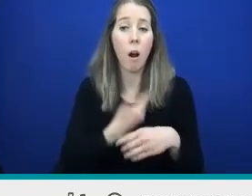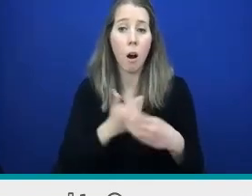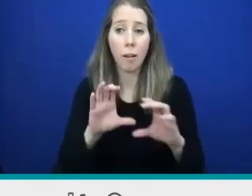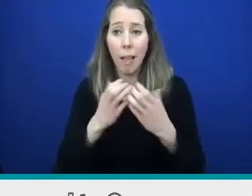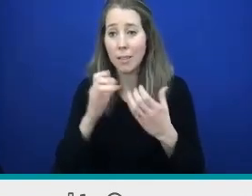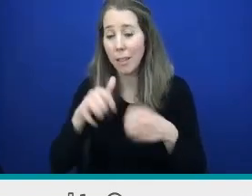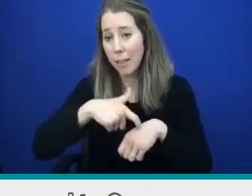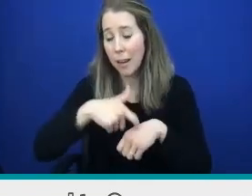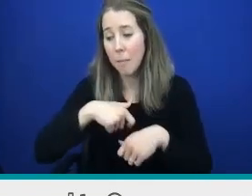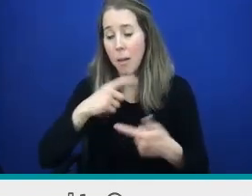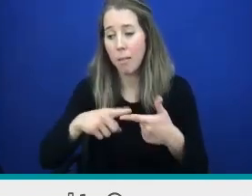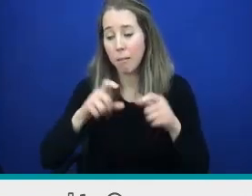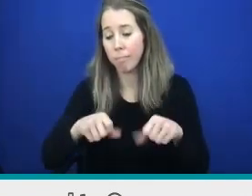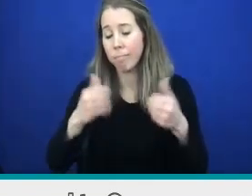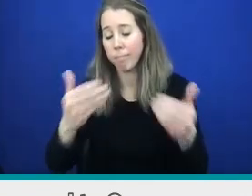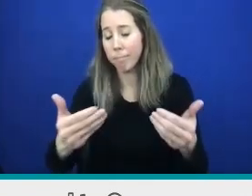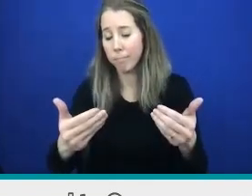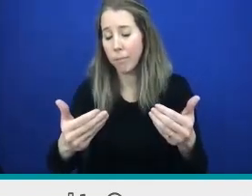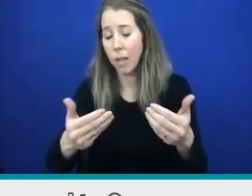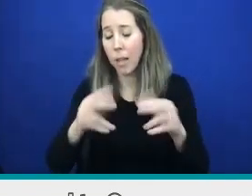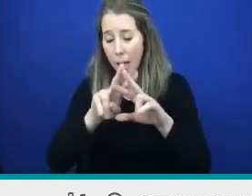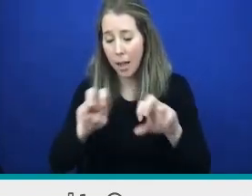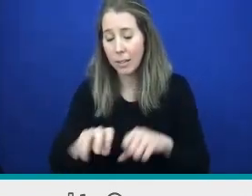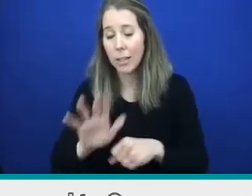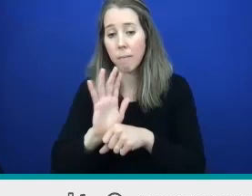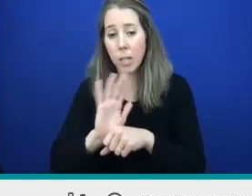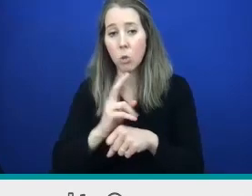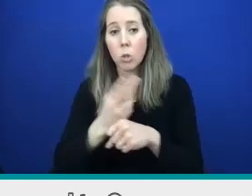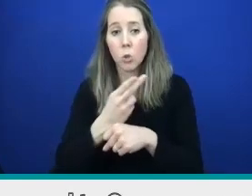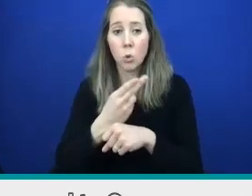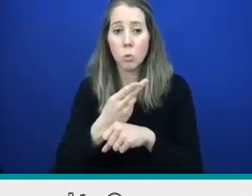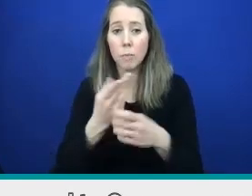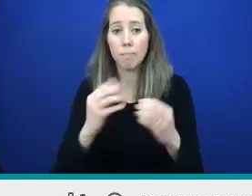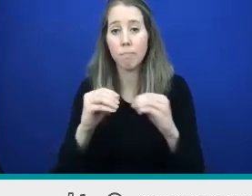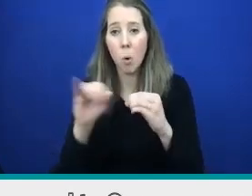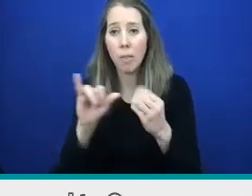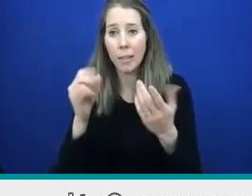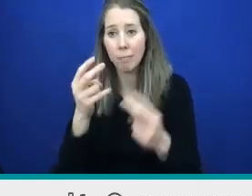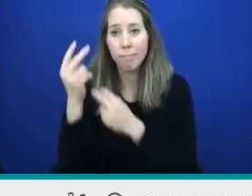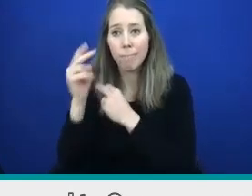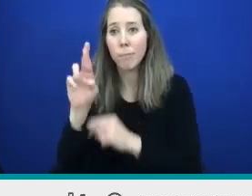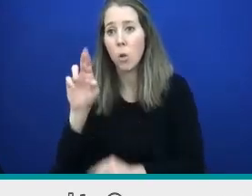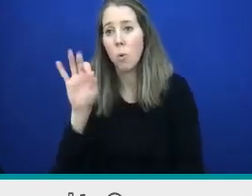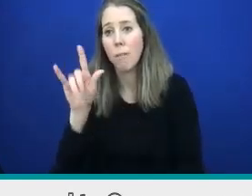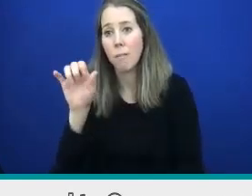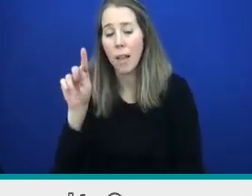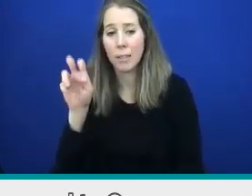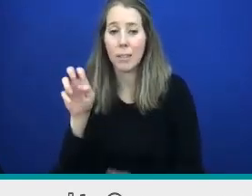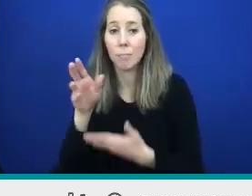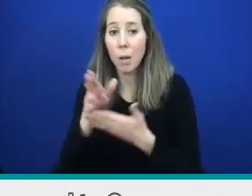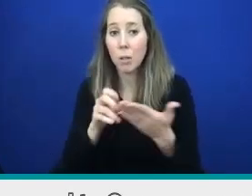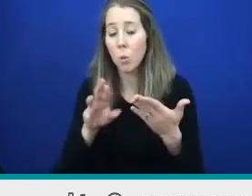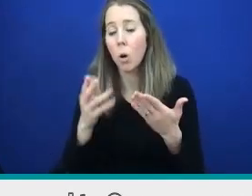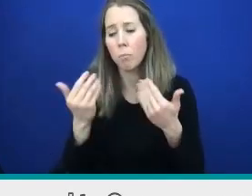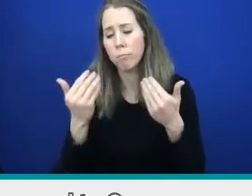time. They can go through and they can analyze videos. They can use them as more reflective pieces if they want to do that. Or, hey, take a look